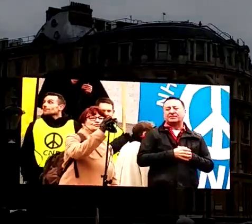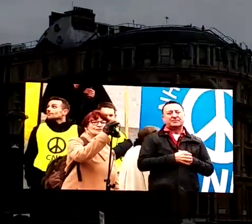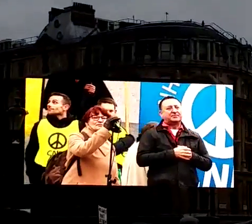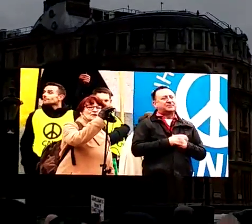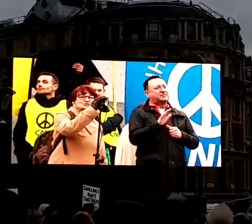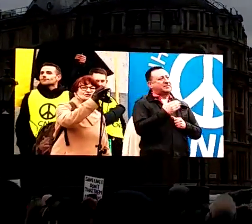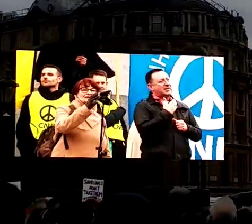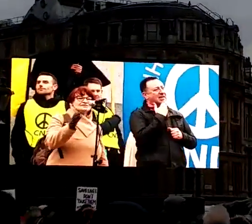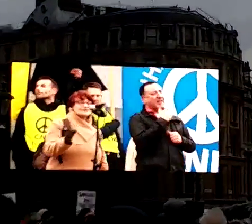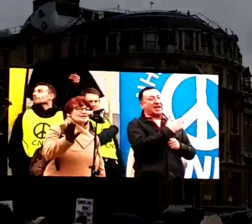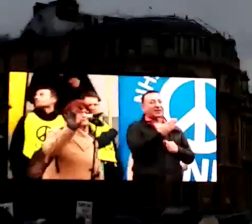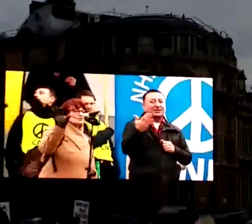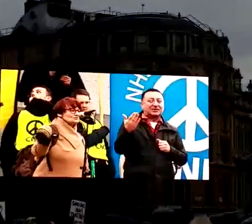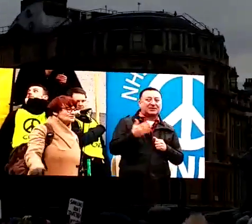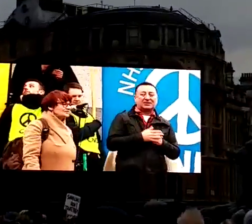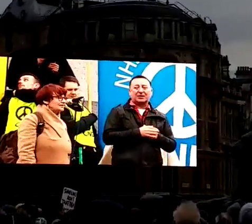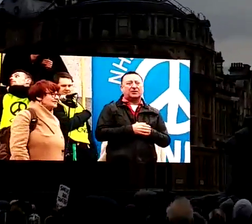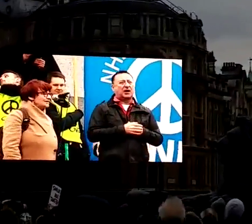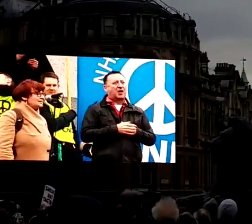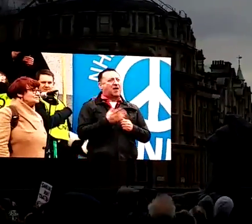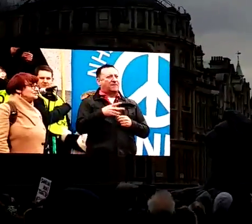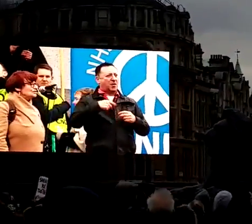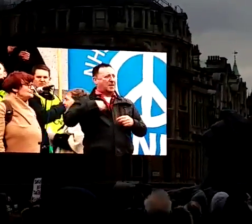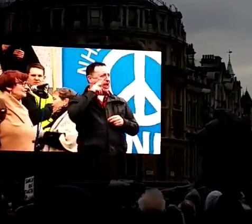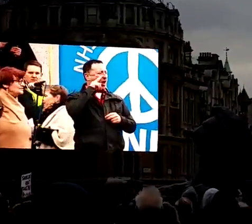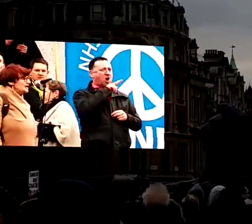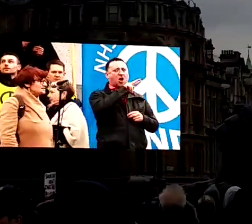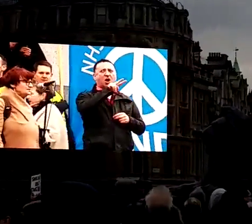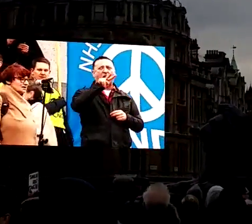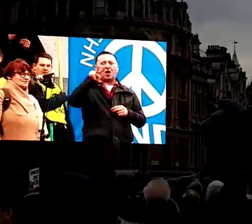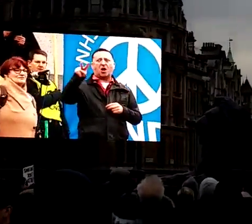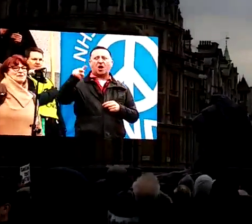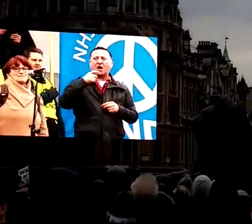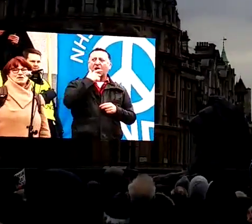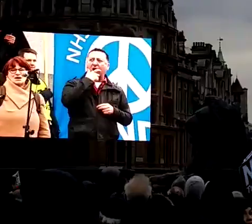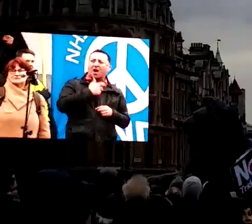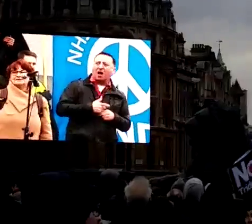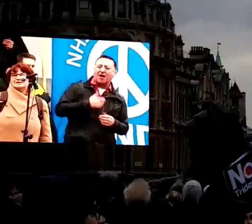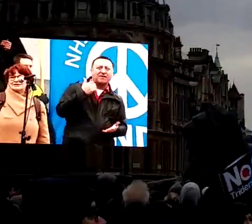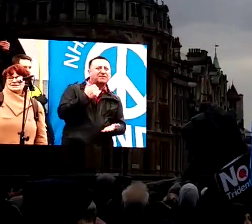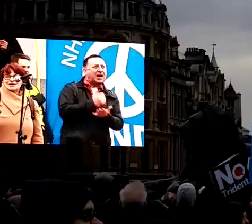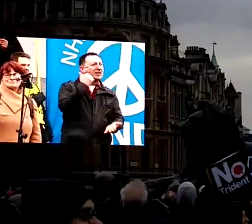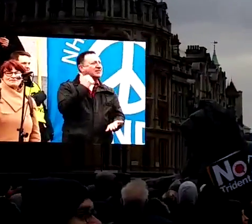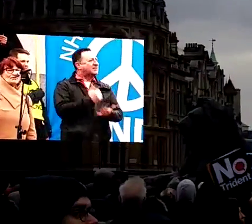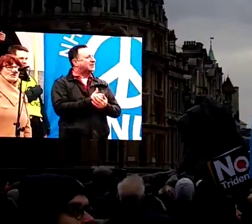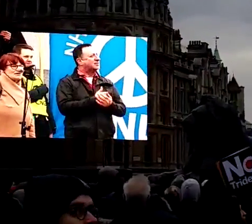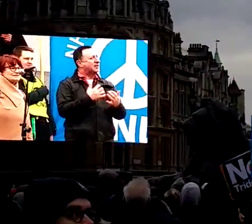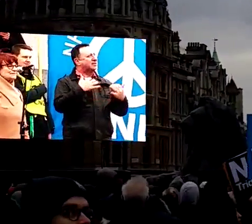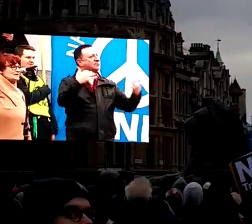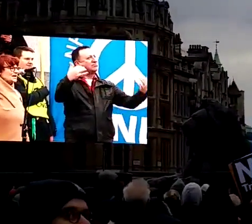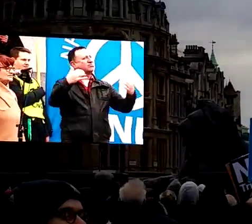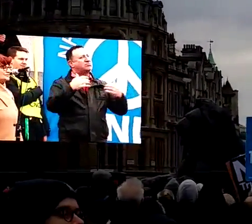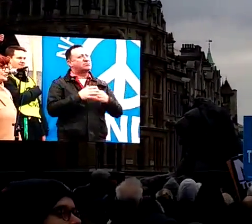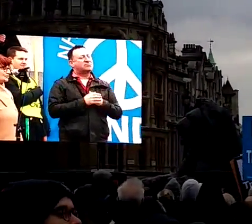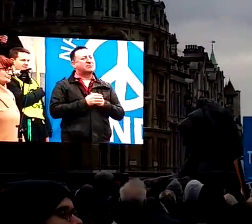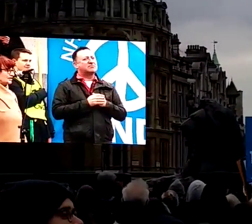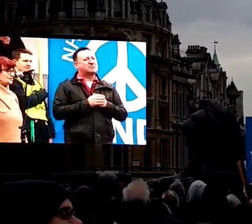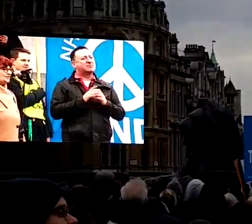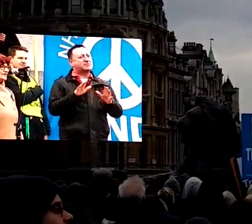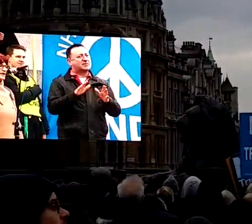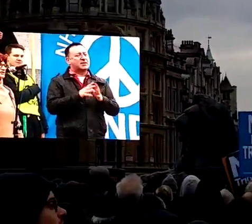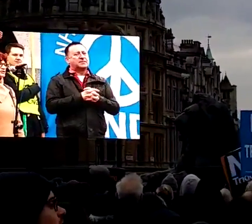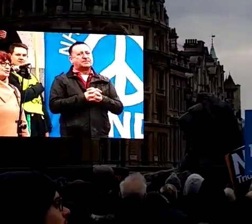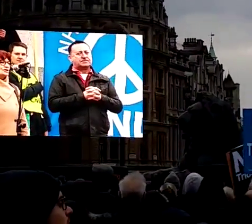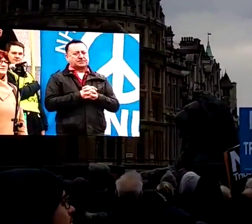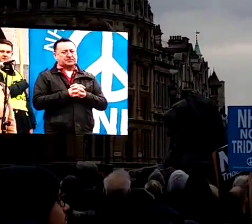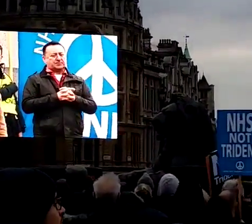Hey, thank you very much. I can tell you it looks absolutely fantastic from up here. Before I speak as the General